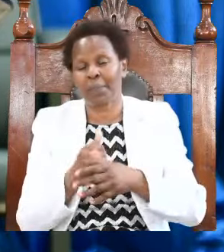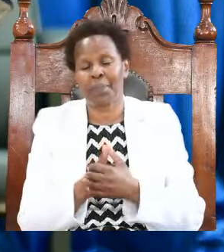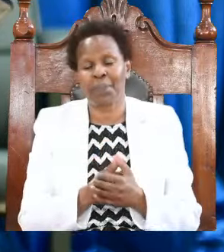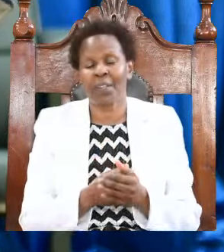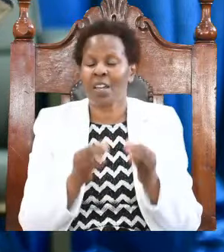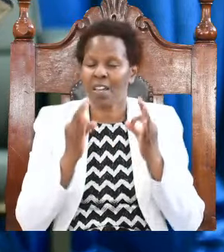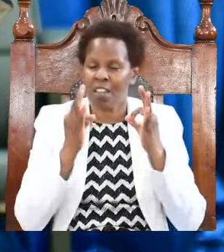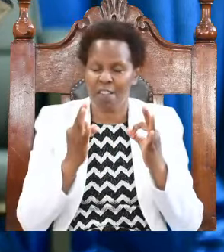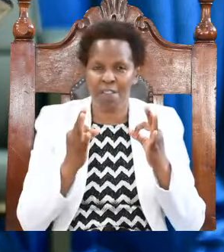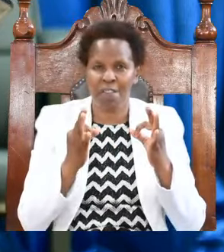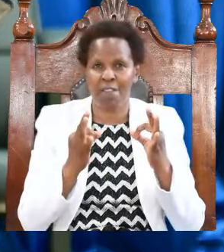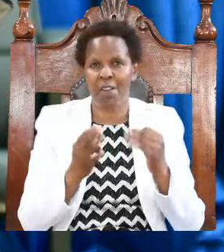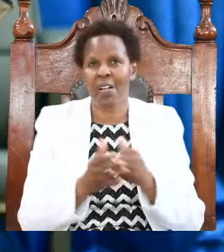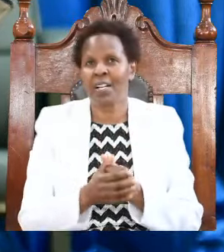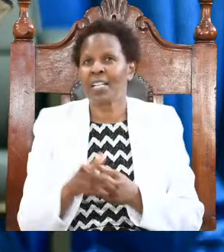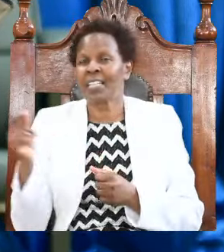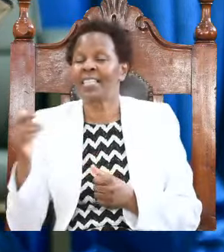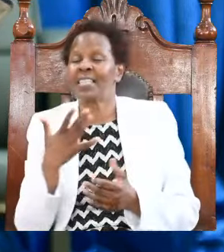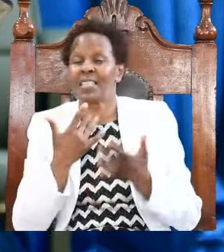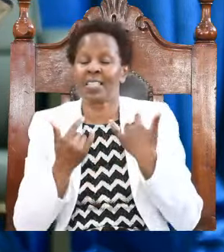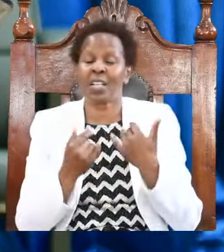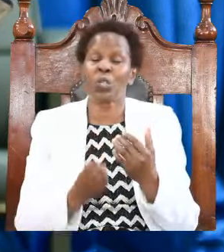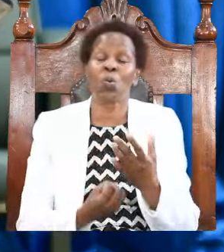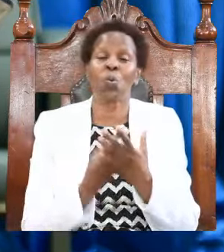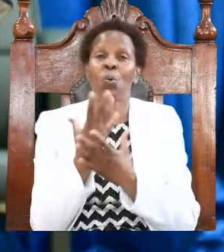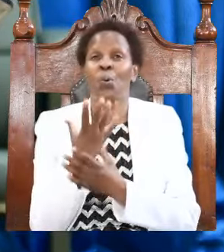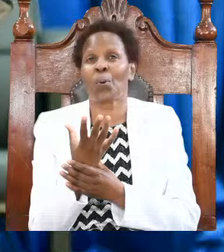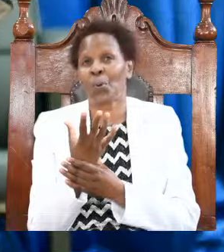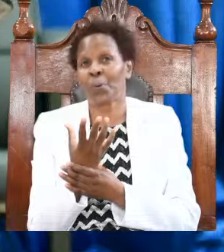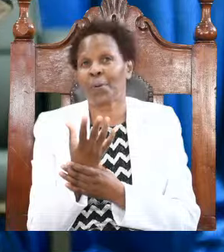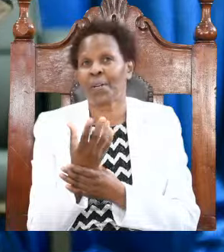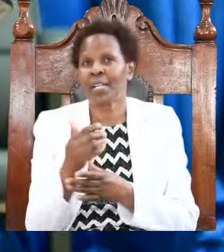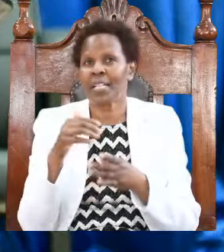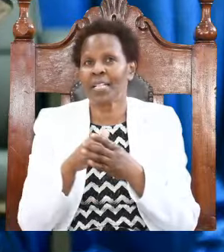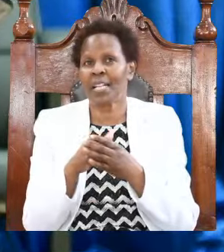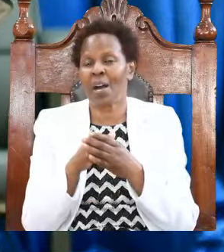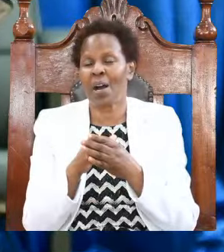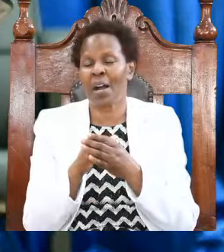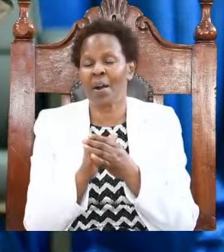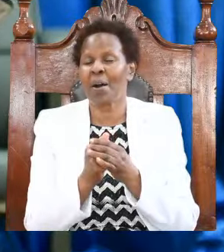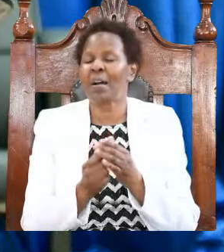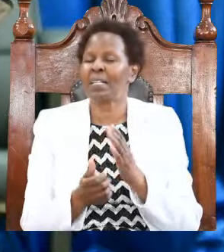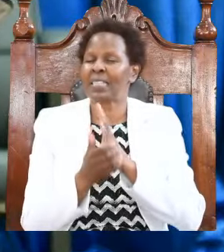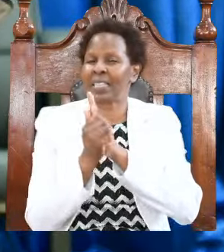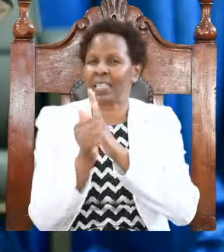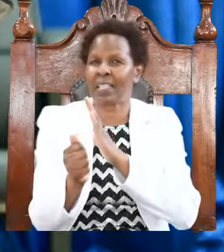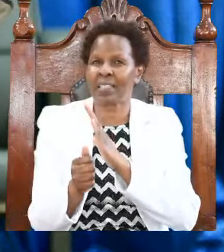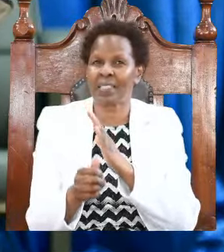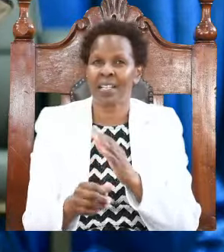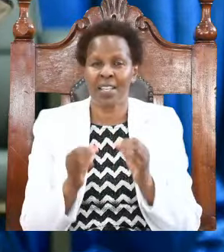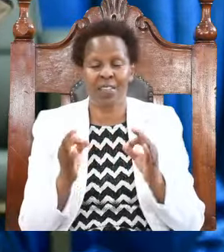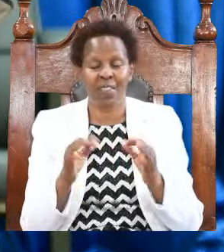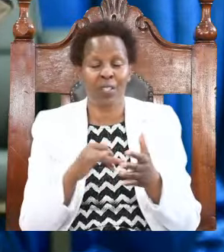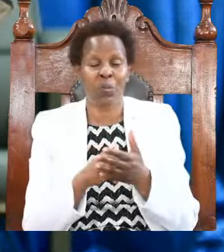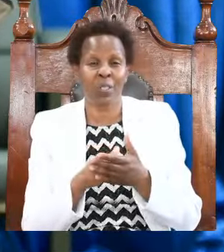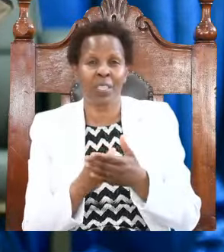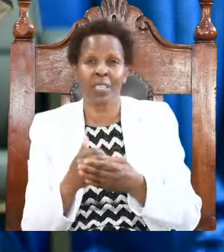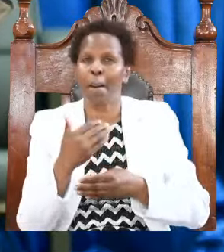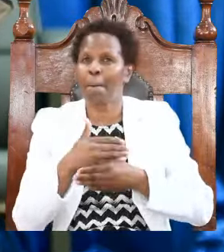if I am desiring to grow in my profession, in my career, if that's what I want to build, I